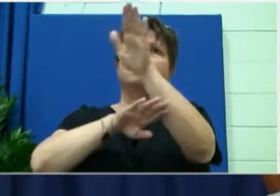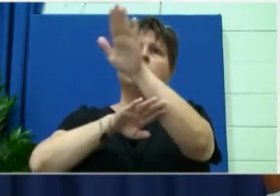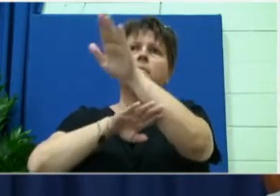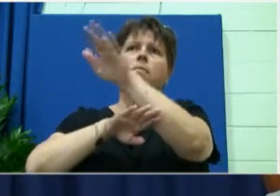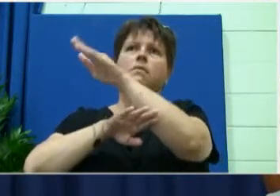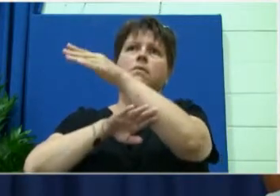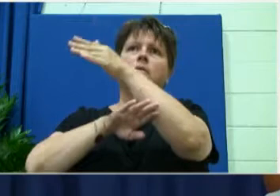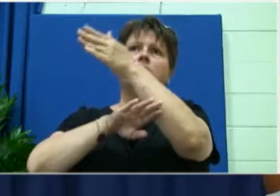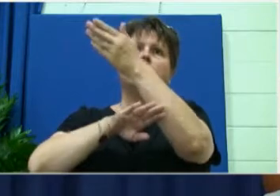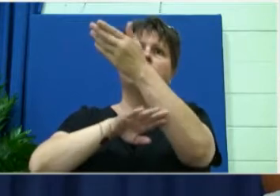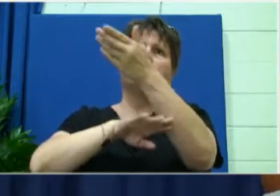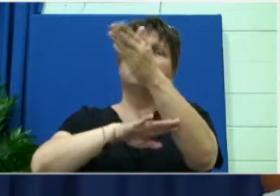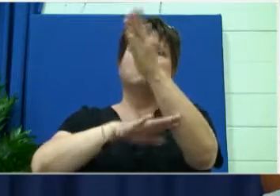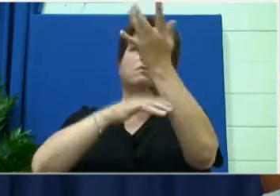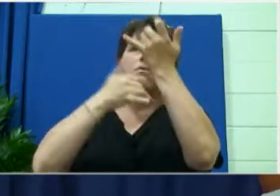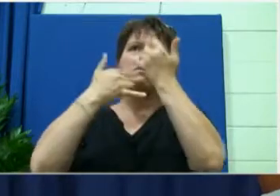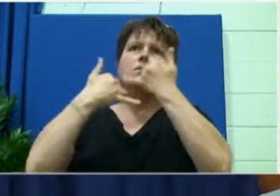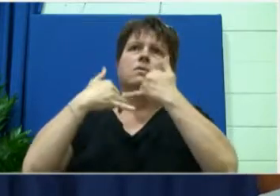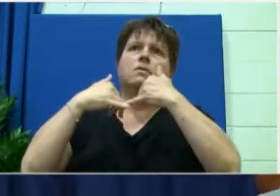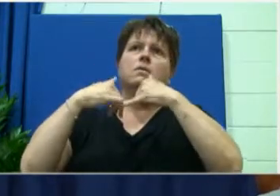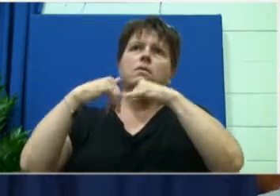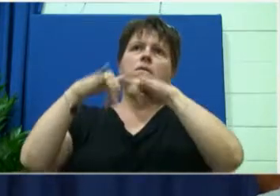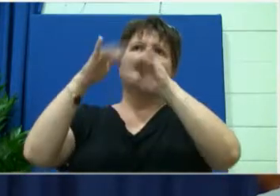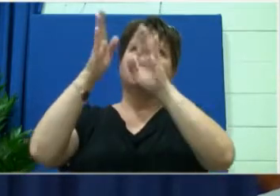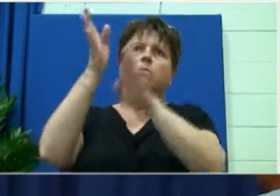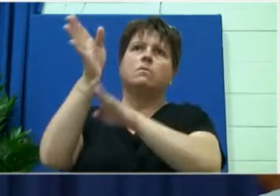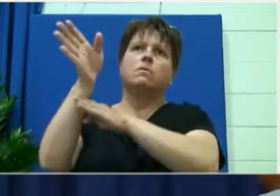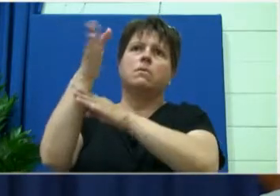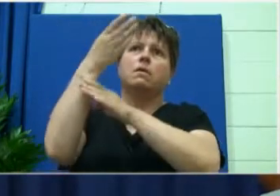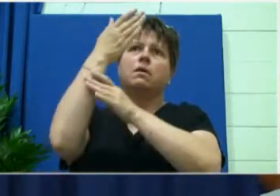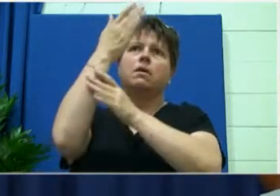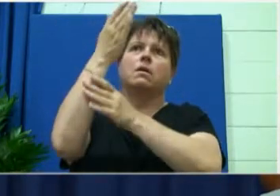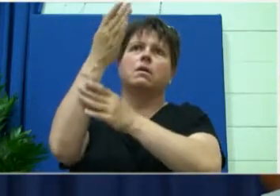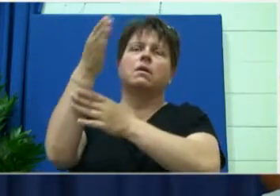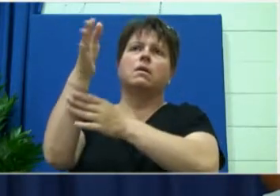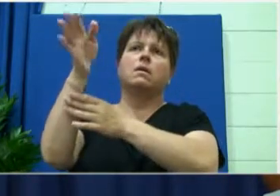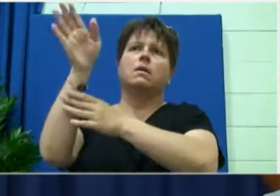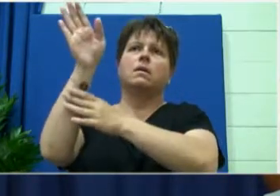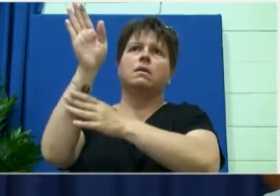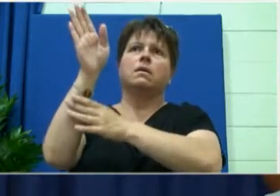star-spangled banner yet